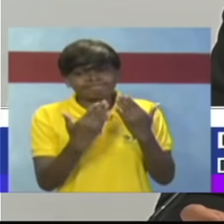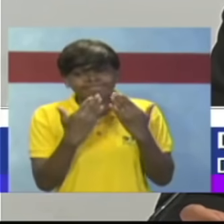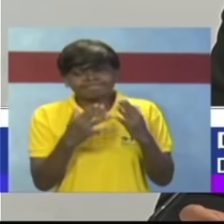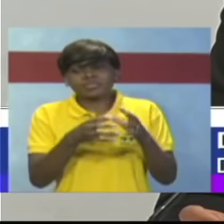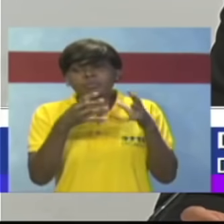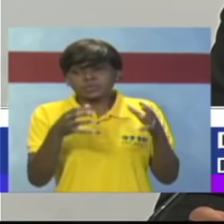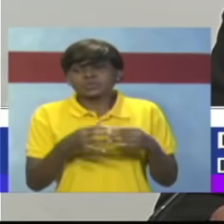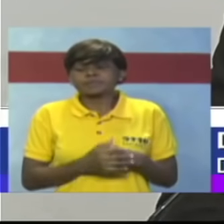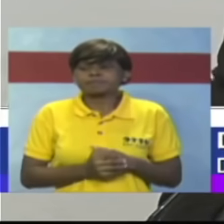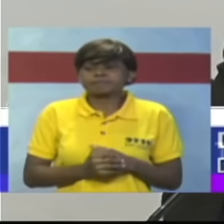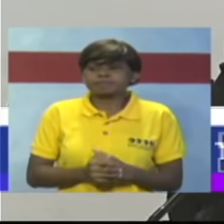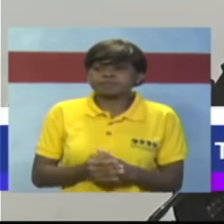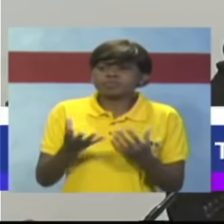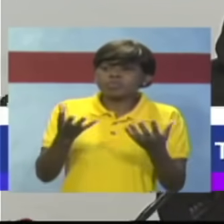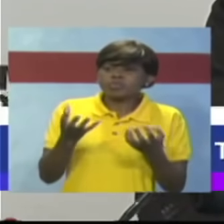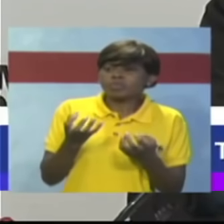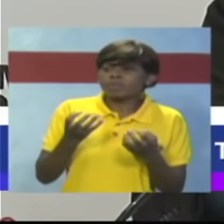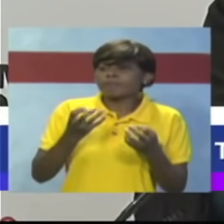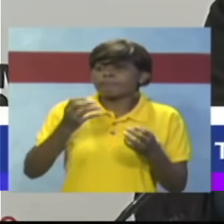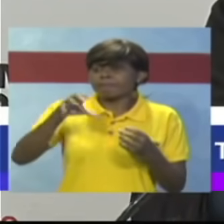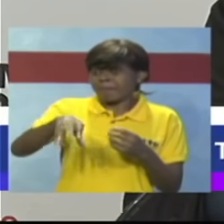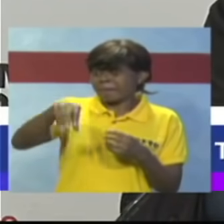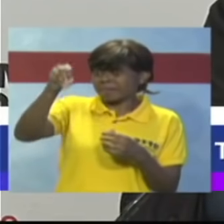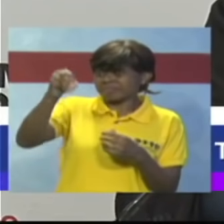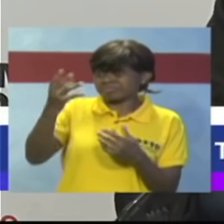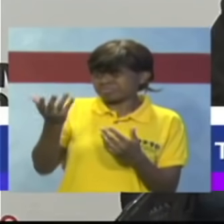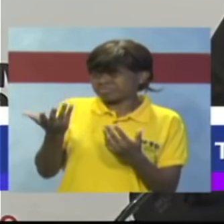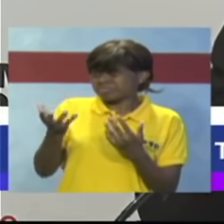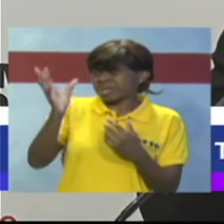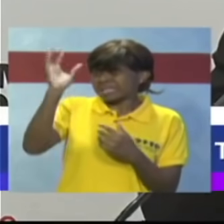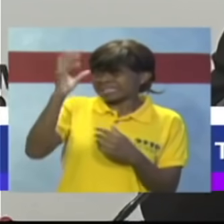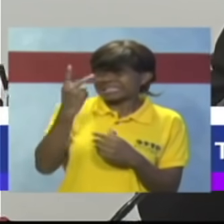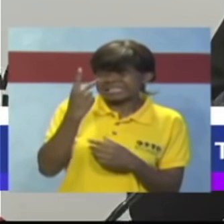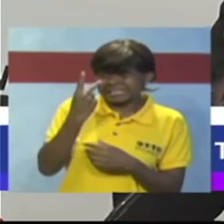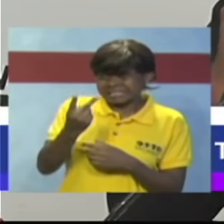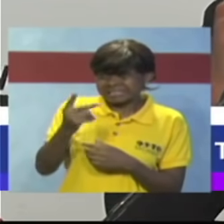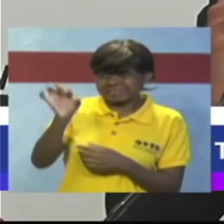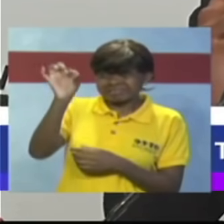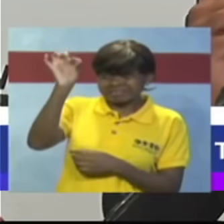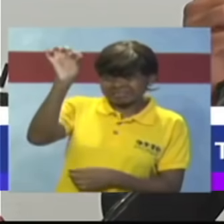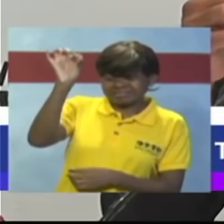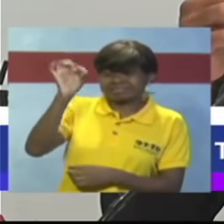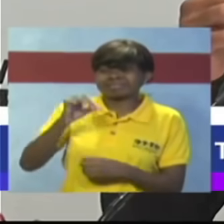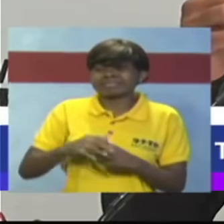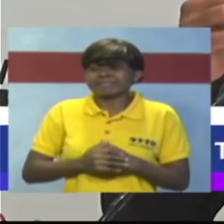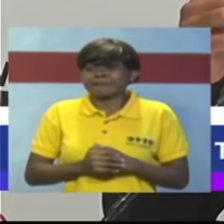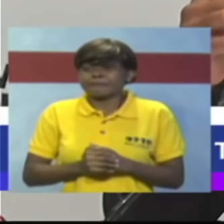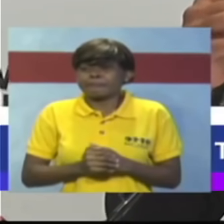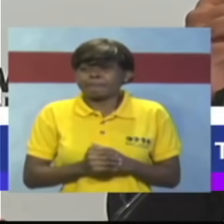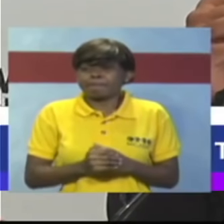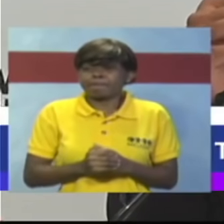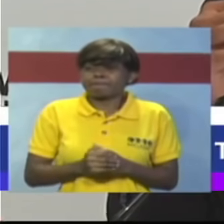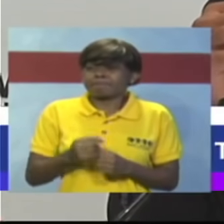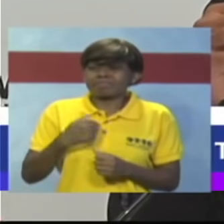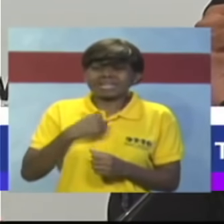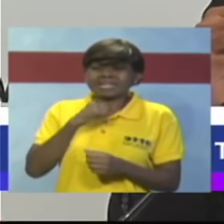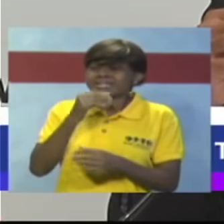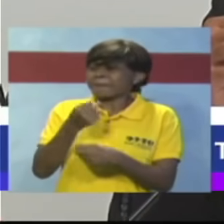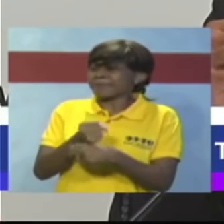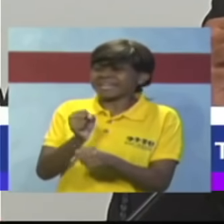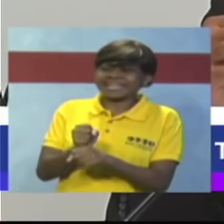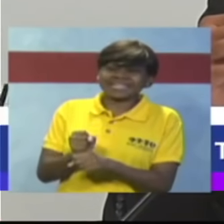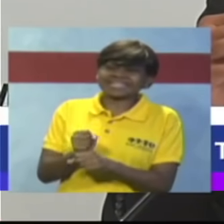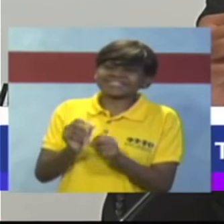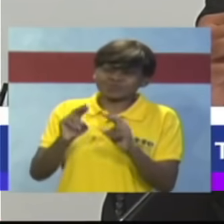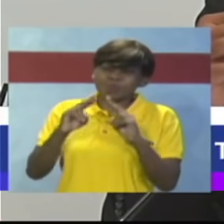just want to hold up something for the camera if they can see it. So this wasn't made up by me. It was made by the Co-op unit. So check